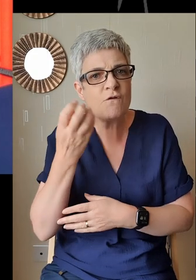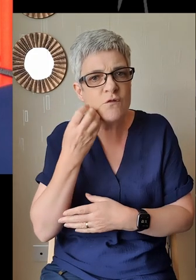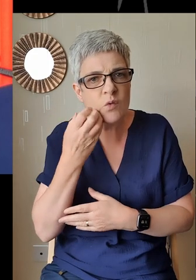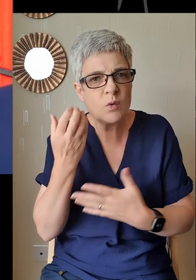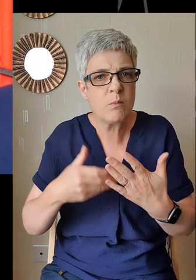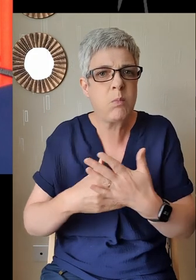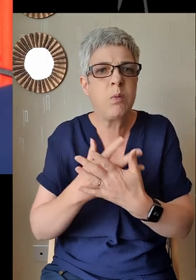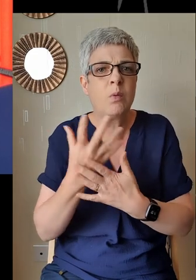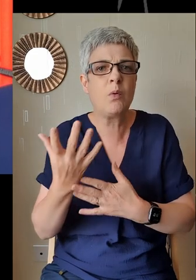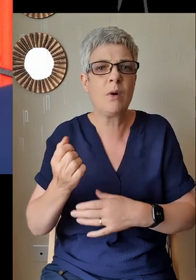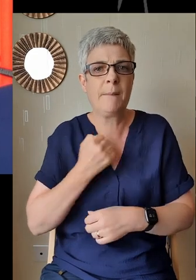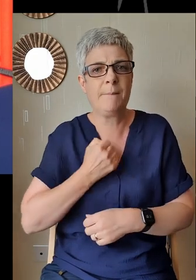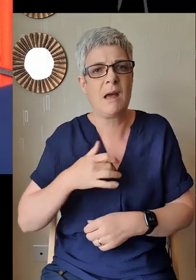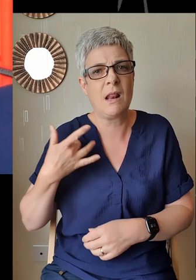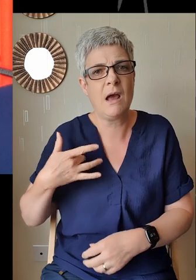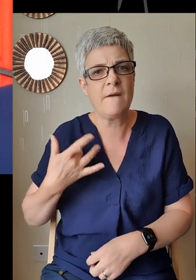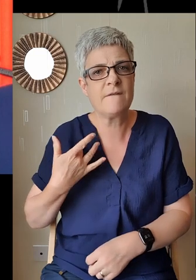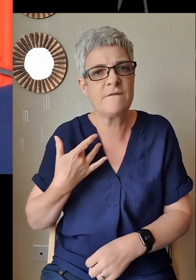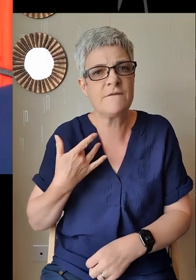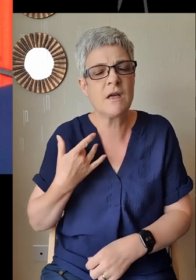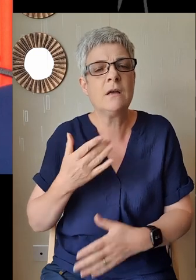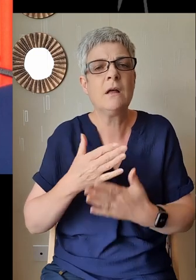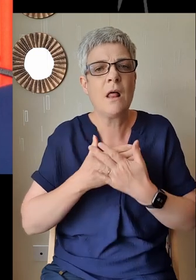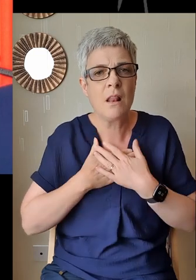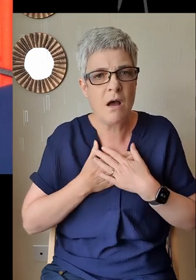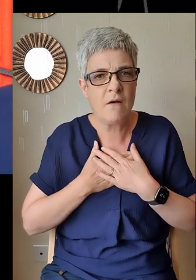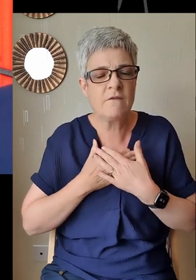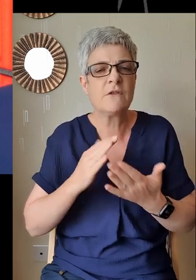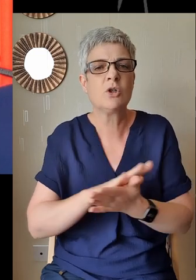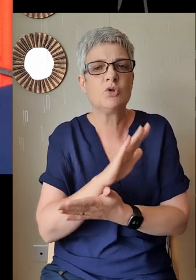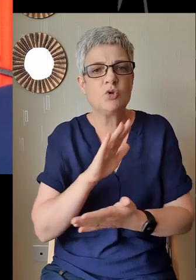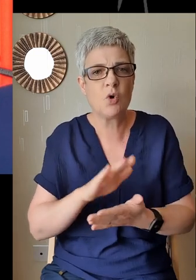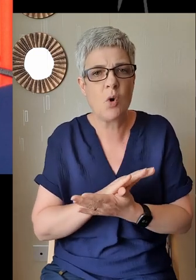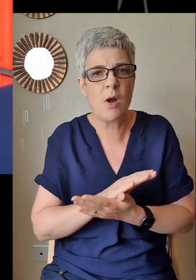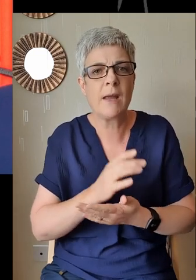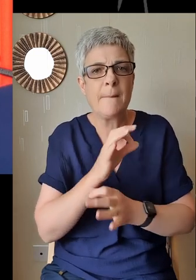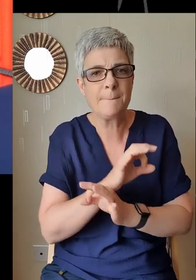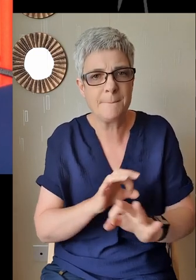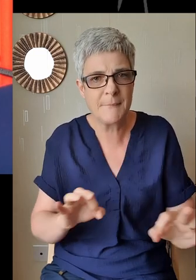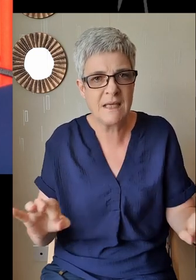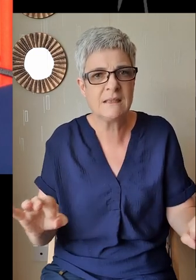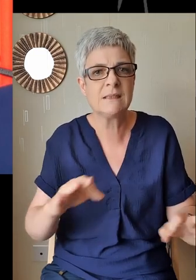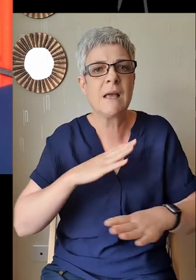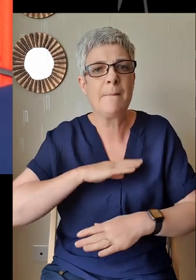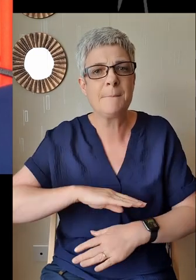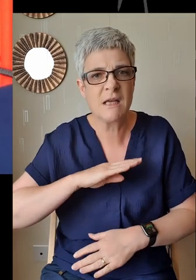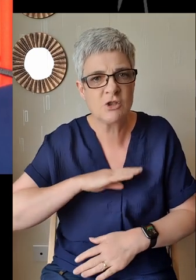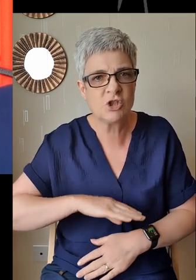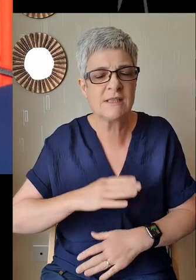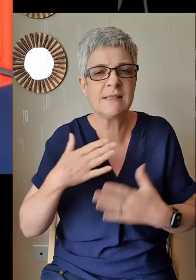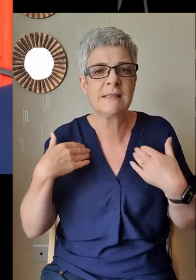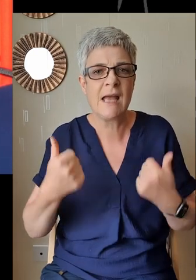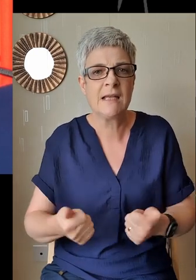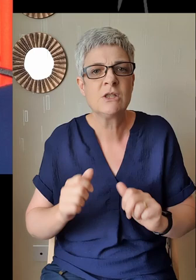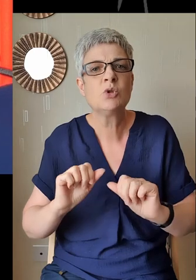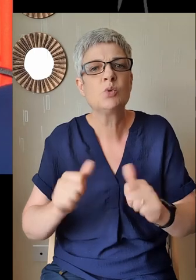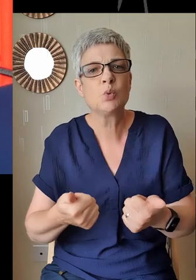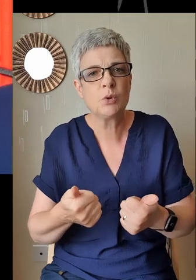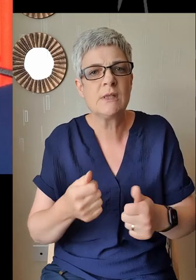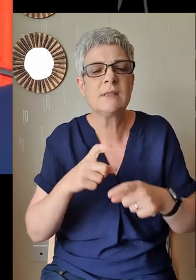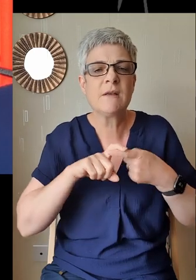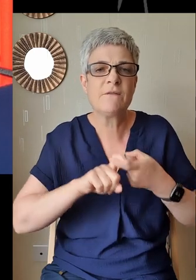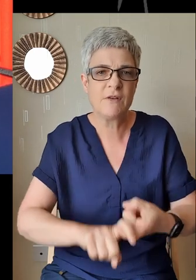life. Love, joy, peace, patience, kindness, goodness,